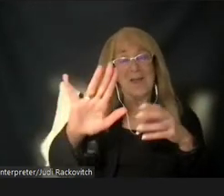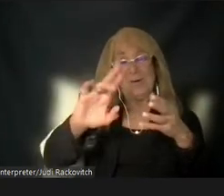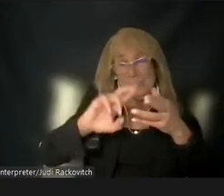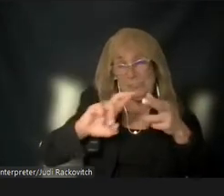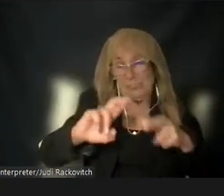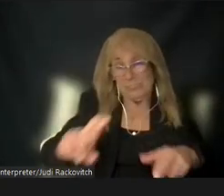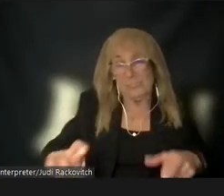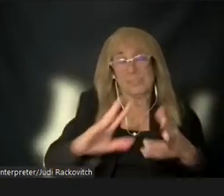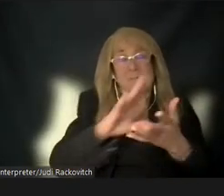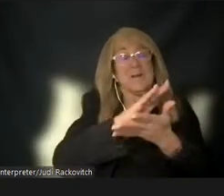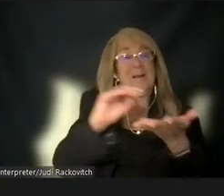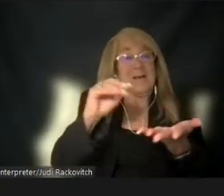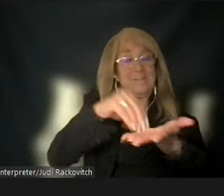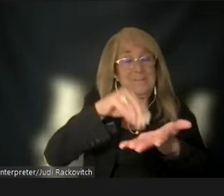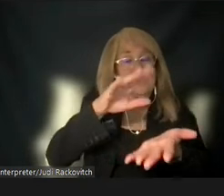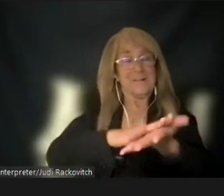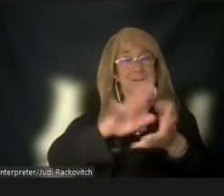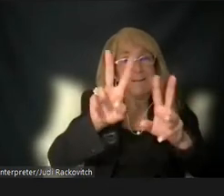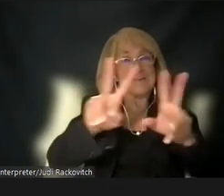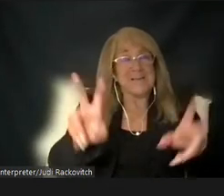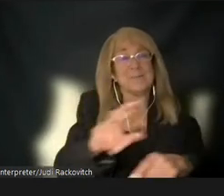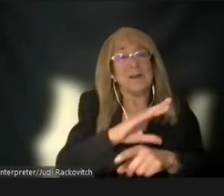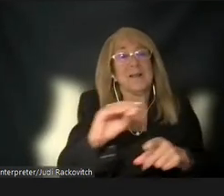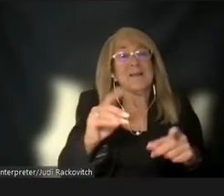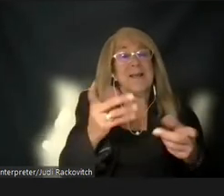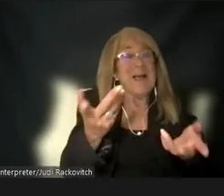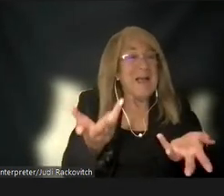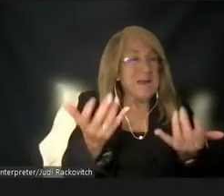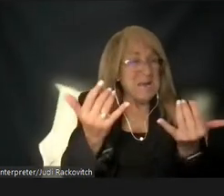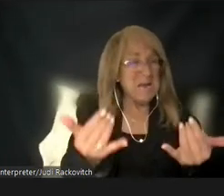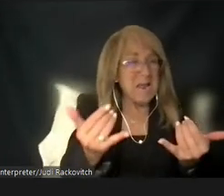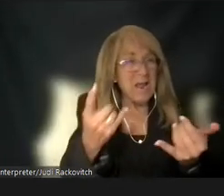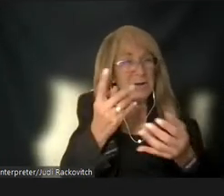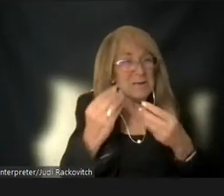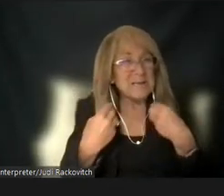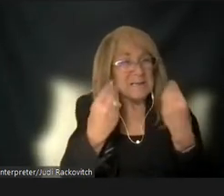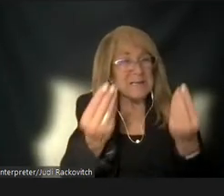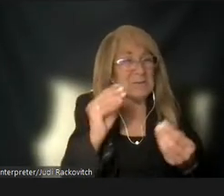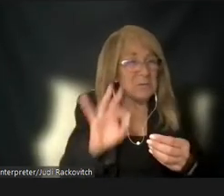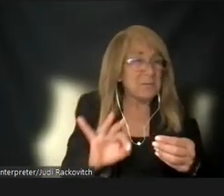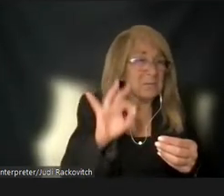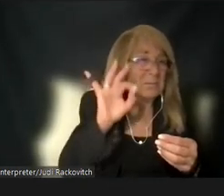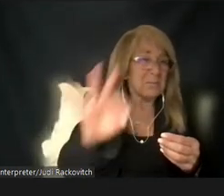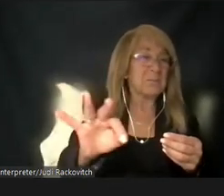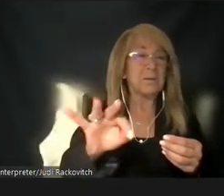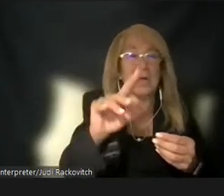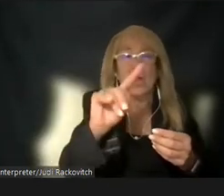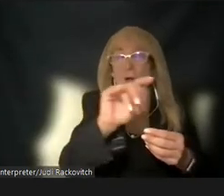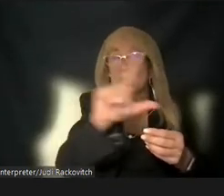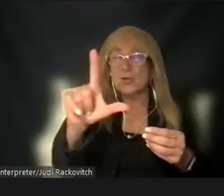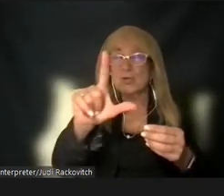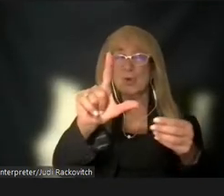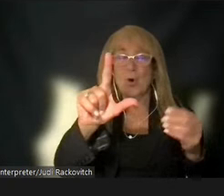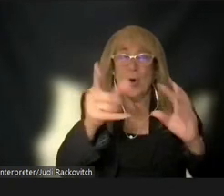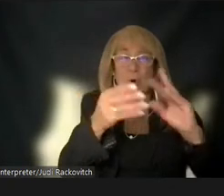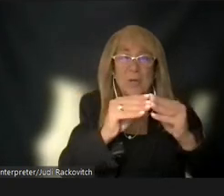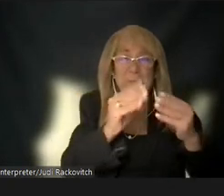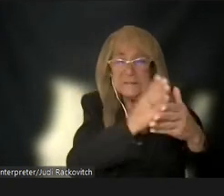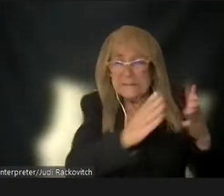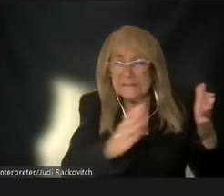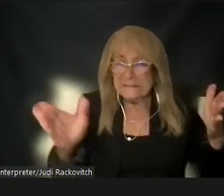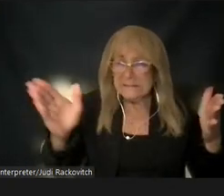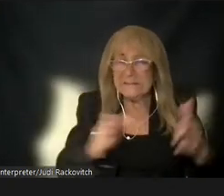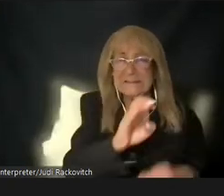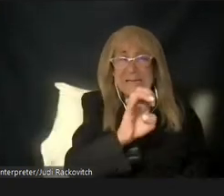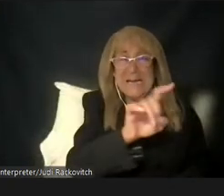to change. With that said, to give you at least a sense of the range of potential toll rates, we anticipate that the easy pass peak